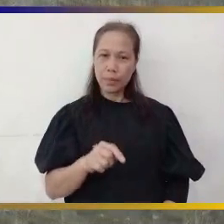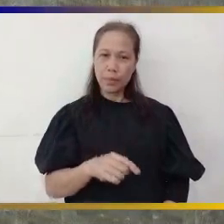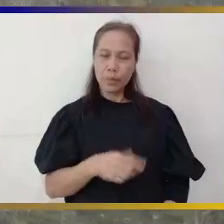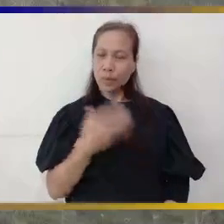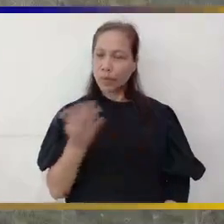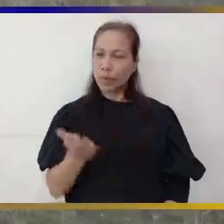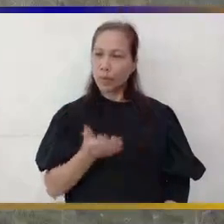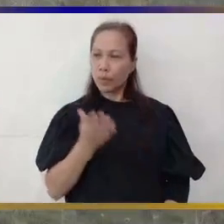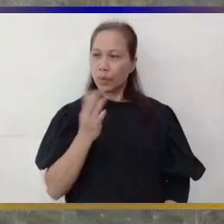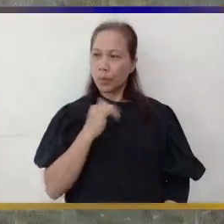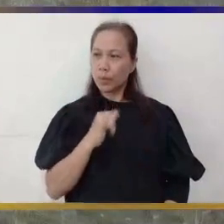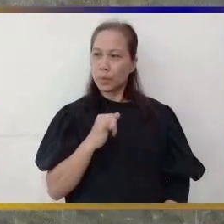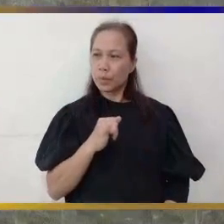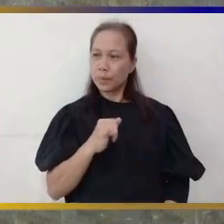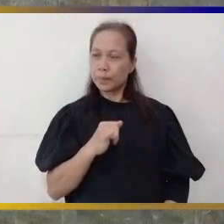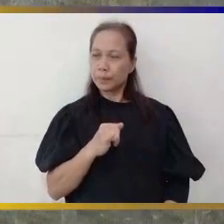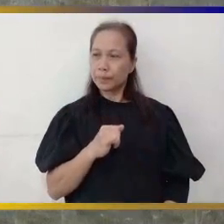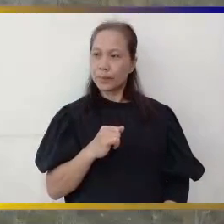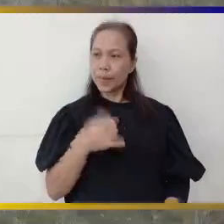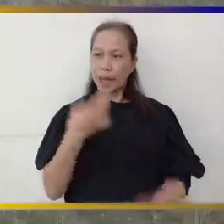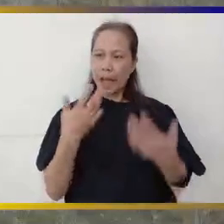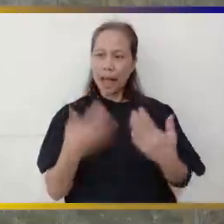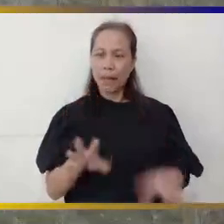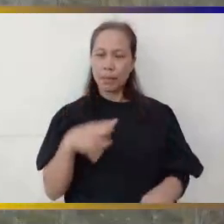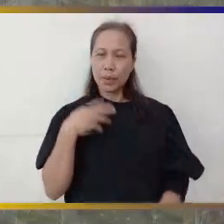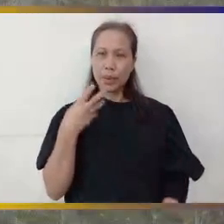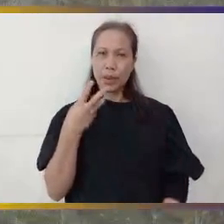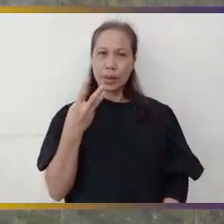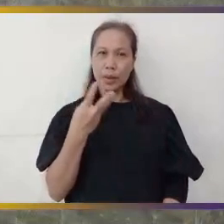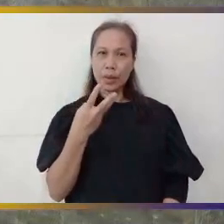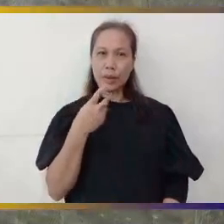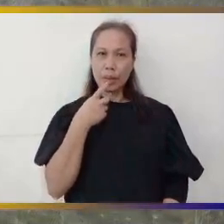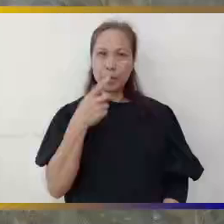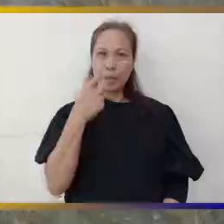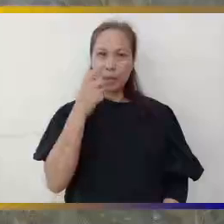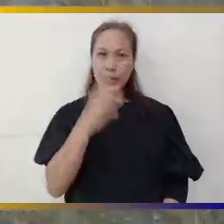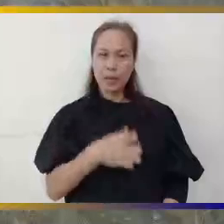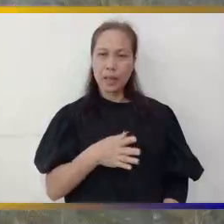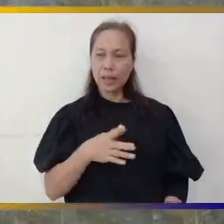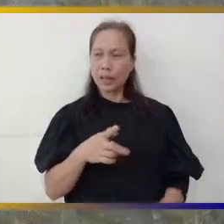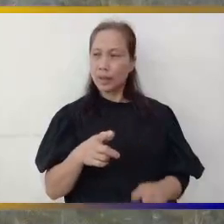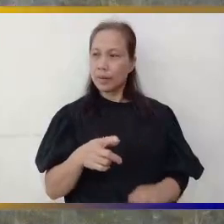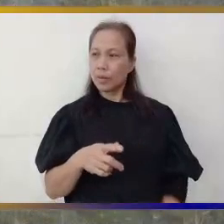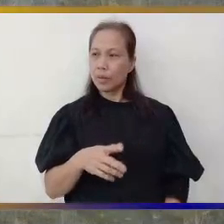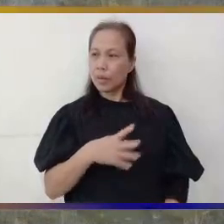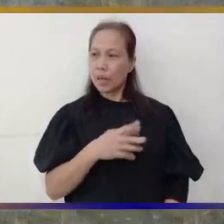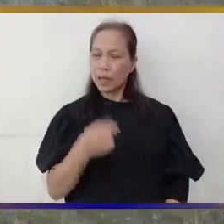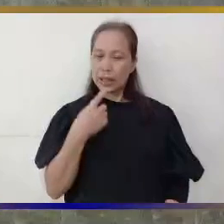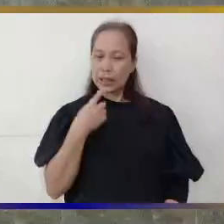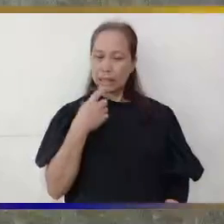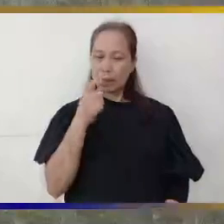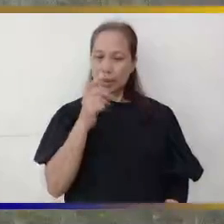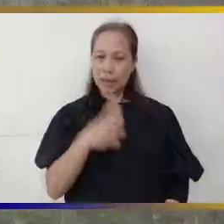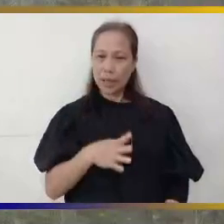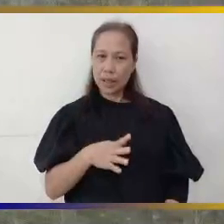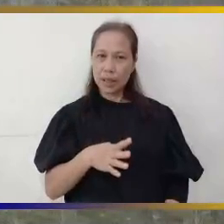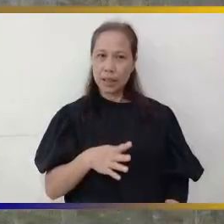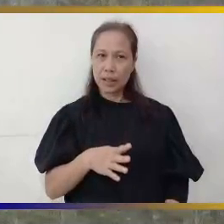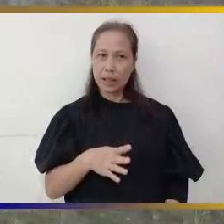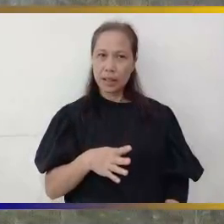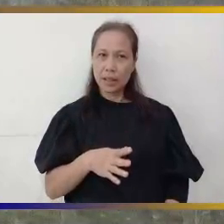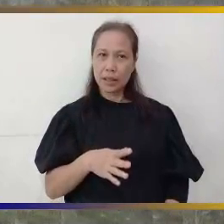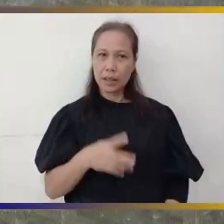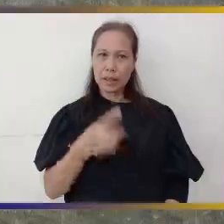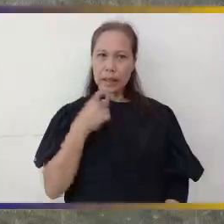kapatid is this pagkatapos sabihin niya ng panginoon diniretso sila ng panginoon patungkol sa kanang